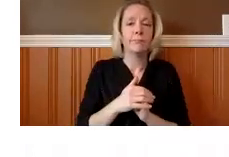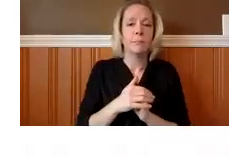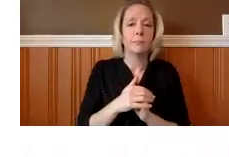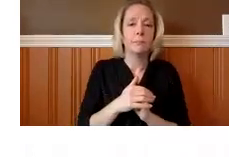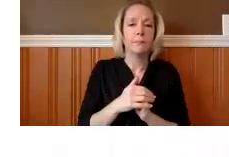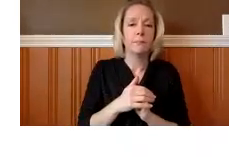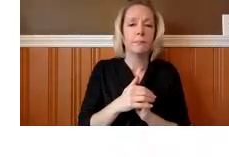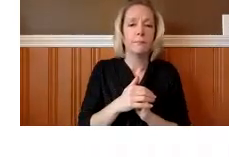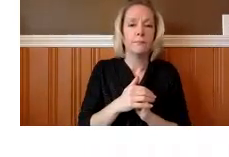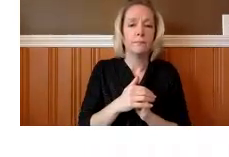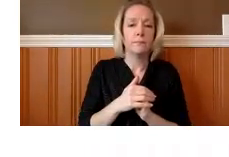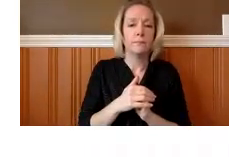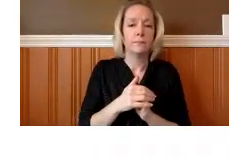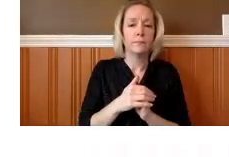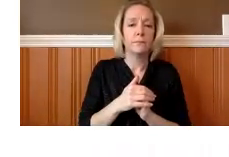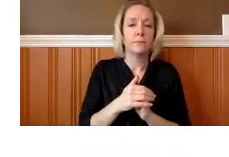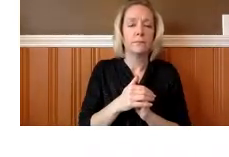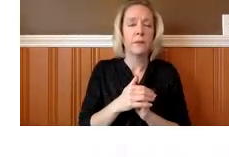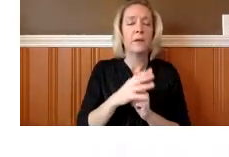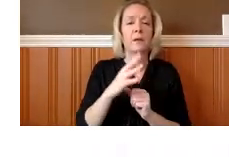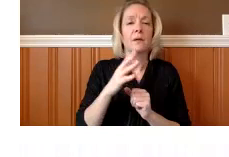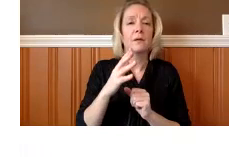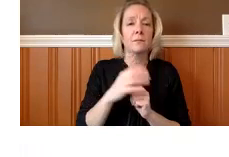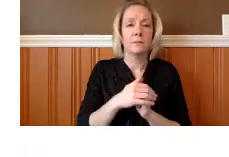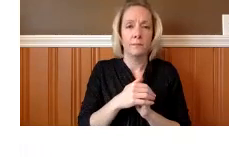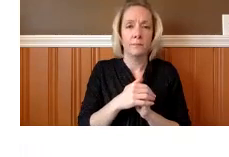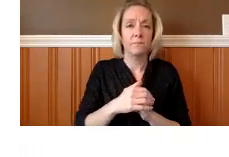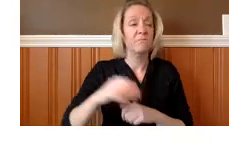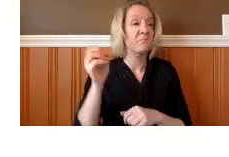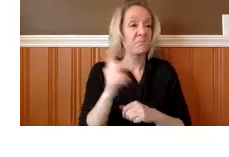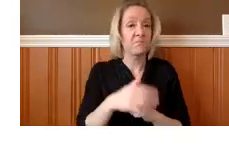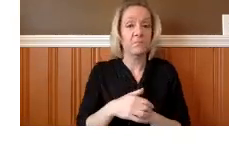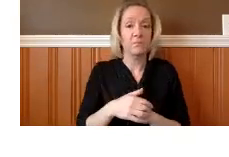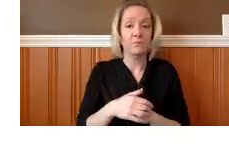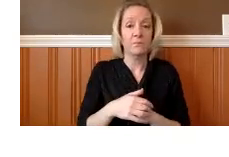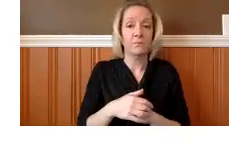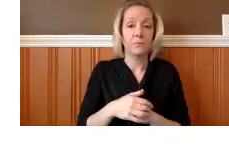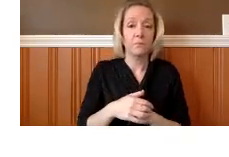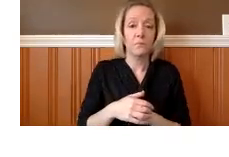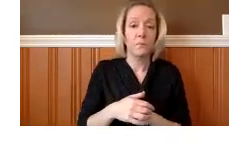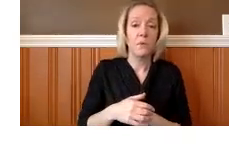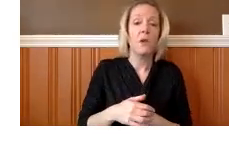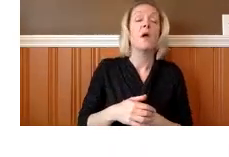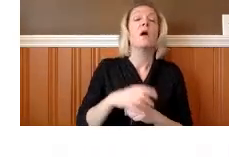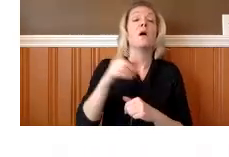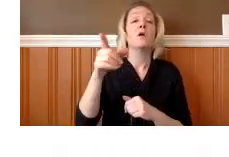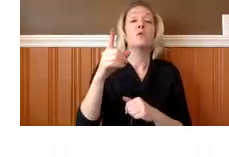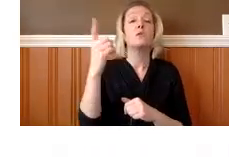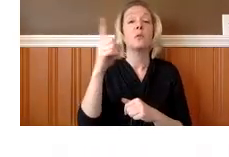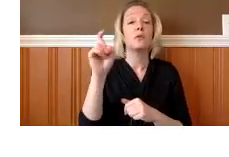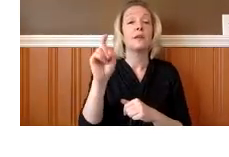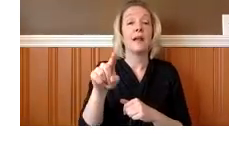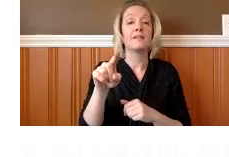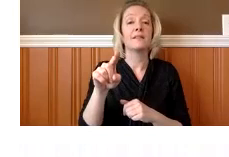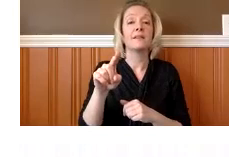Yeah, I can't pull it off the top of my head, but I can find it. Okay. Christine Roman does believe that we have a question of what does